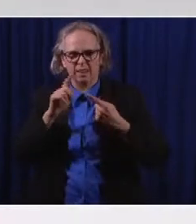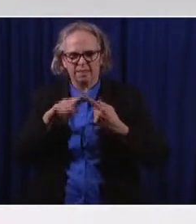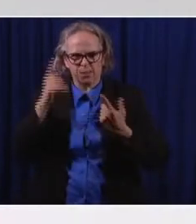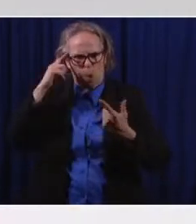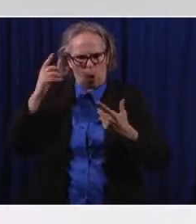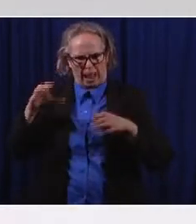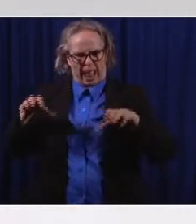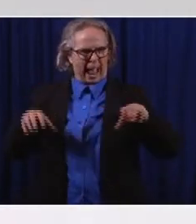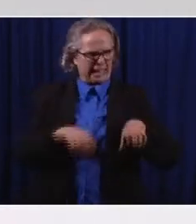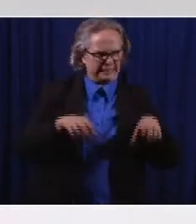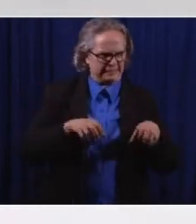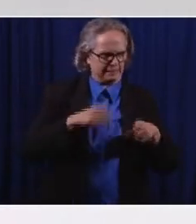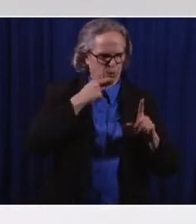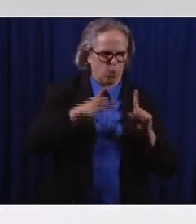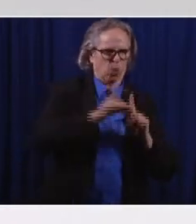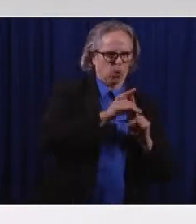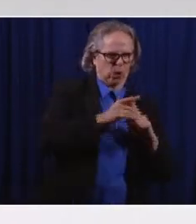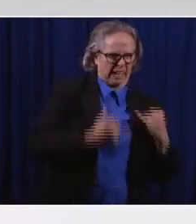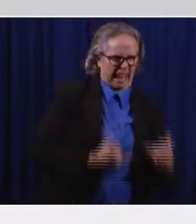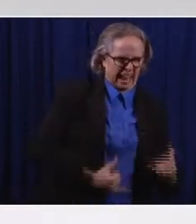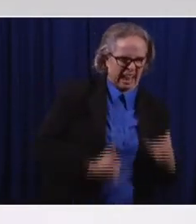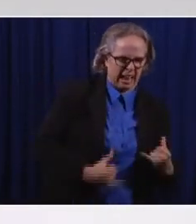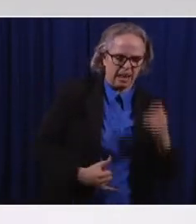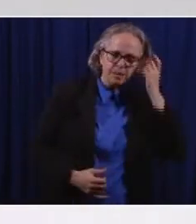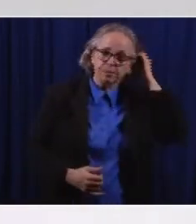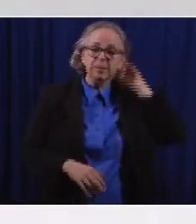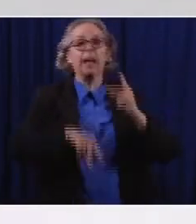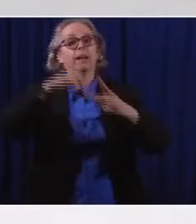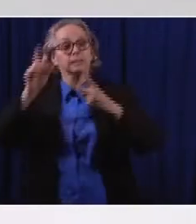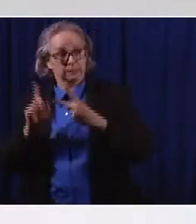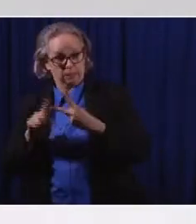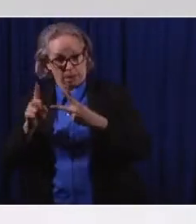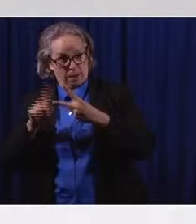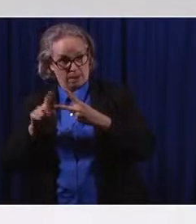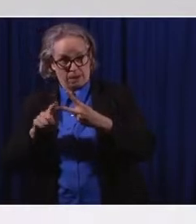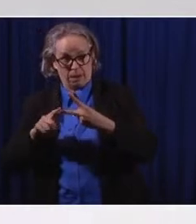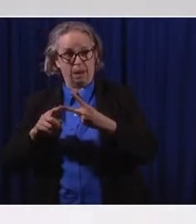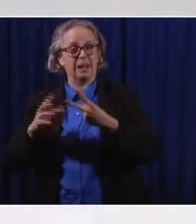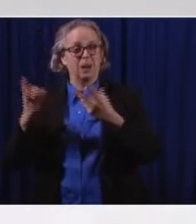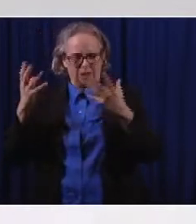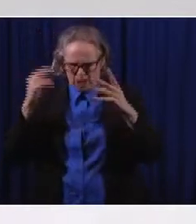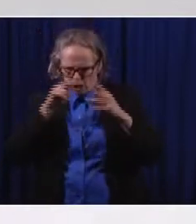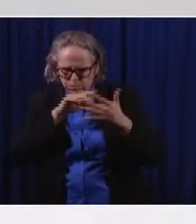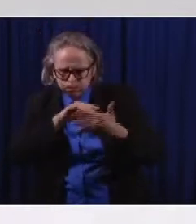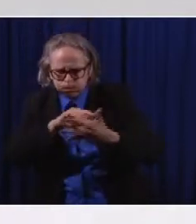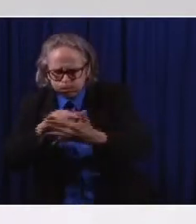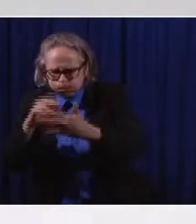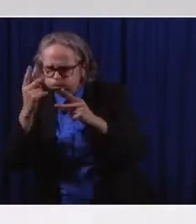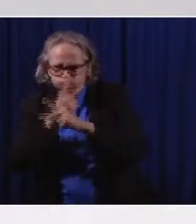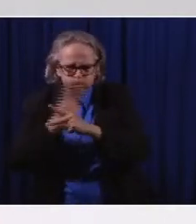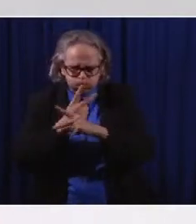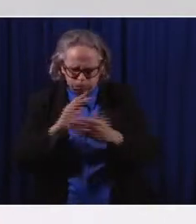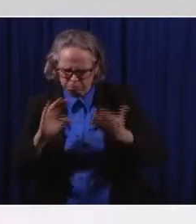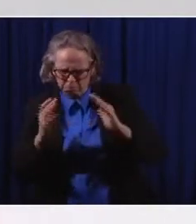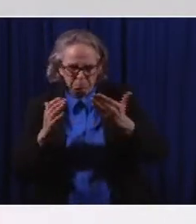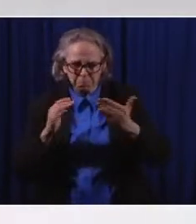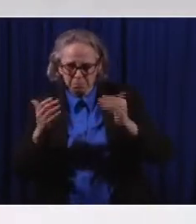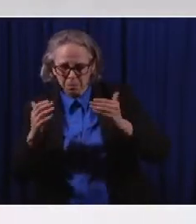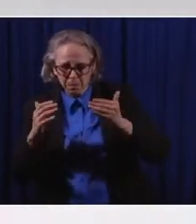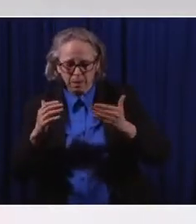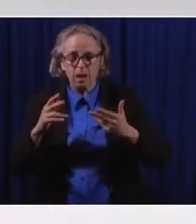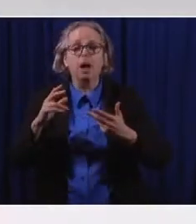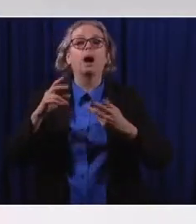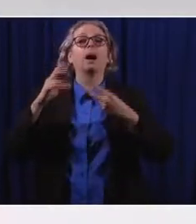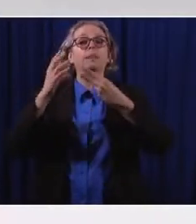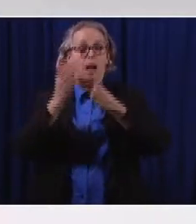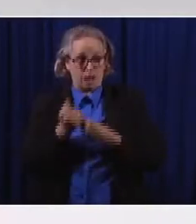these results at the end of the study are combined statistically. So the households going into the census tract and the census tract representing